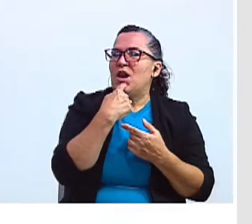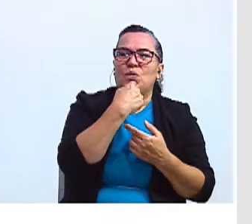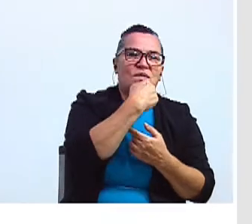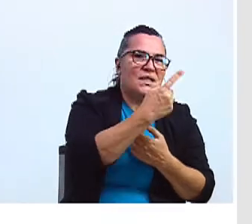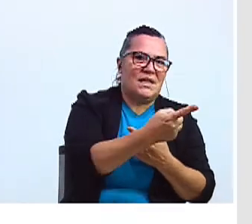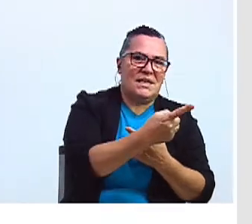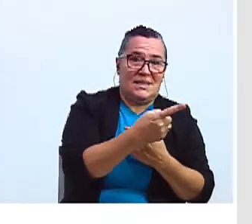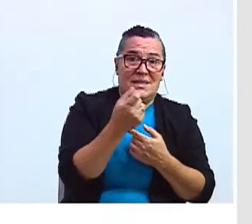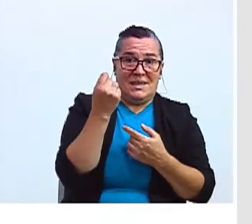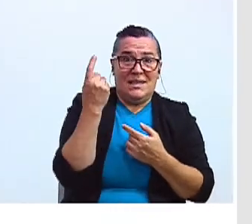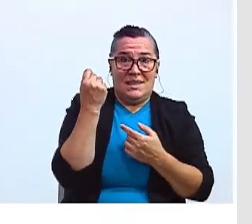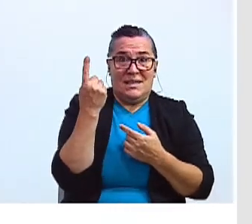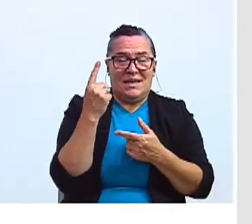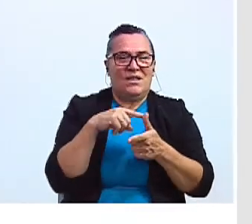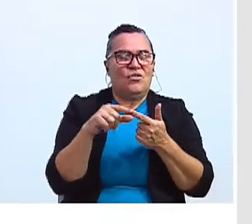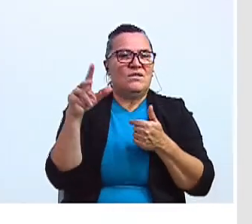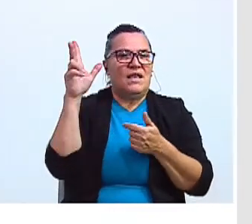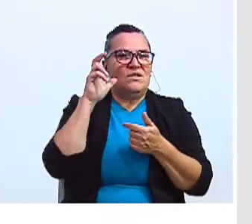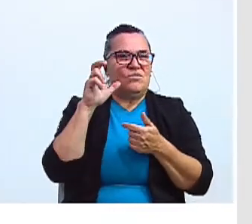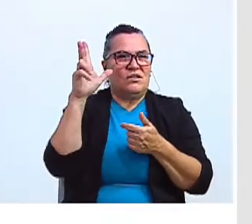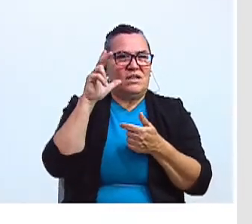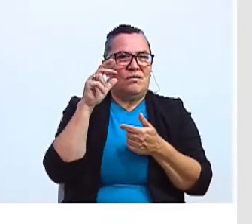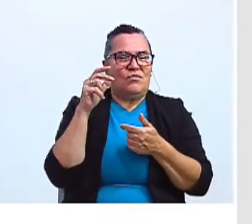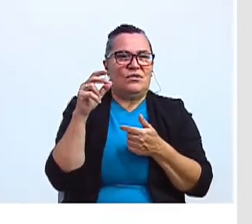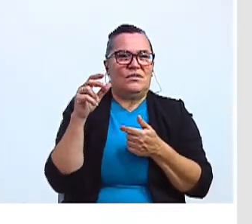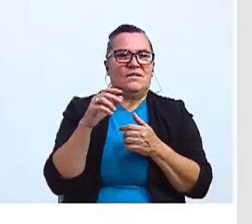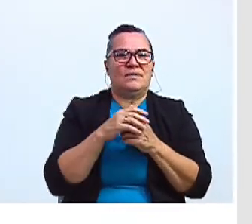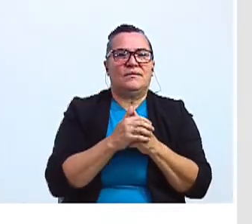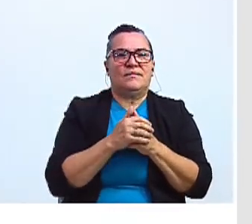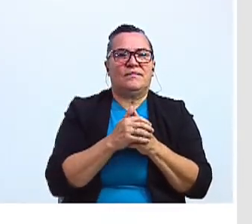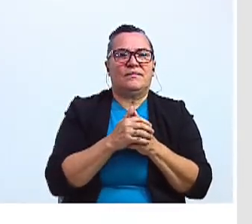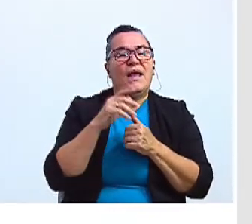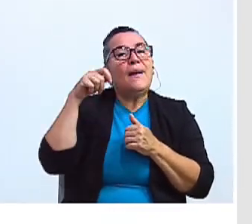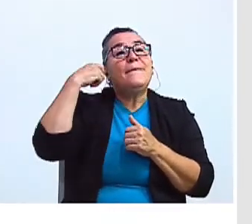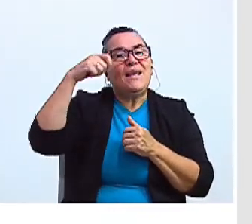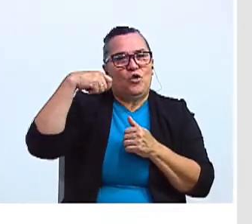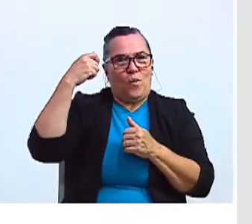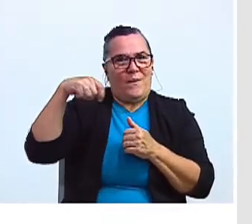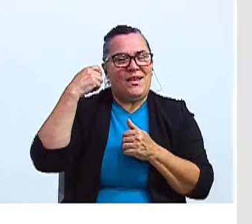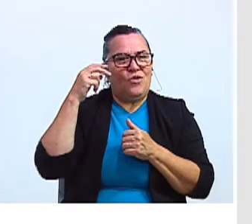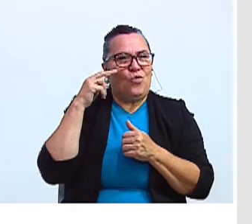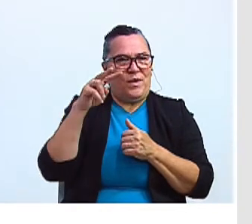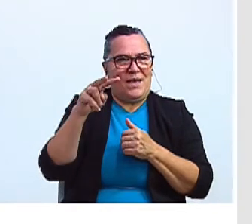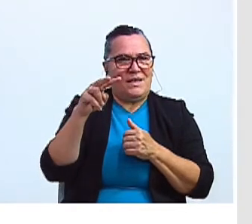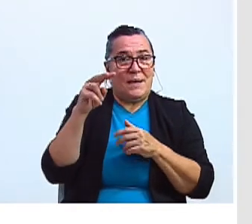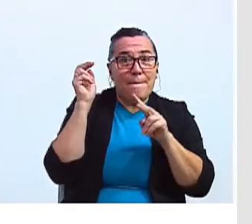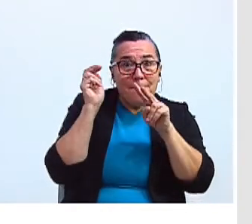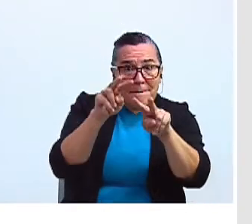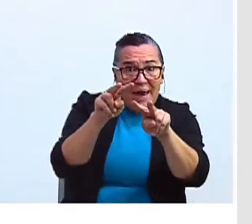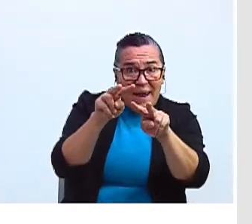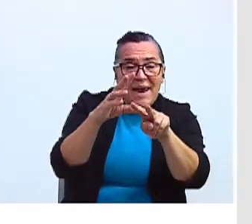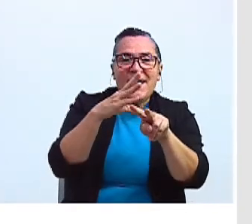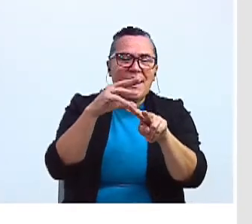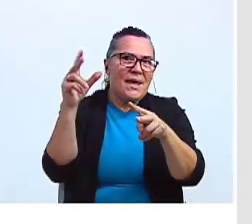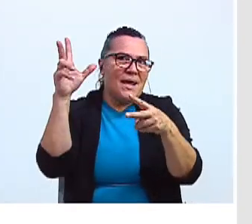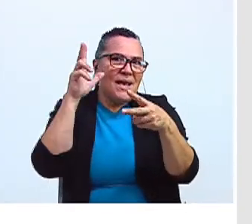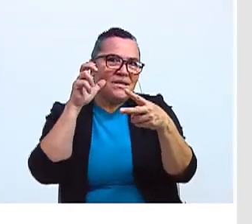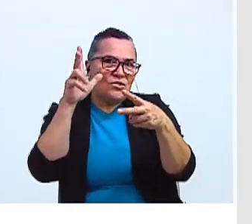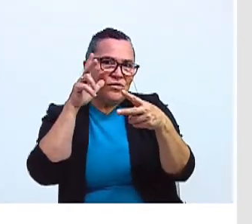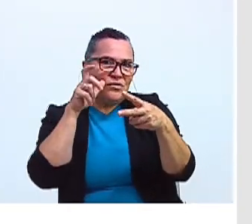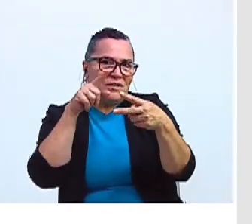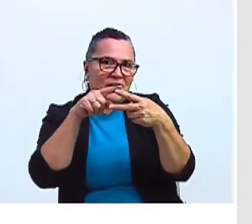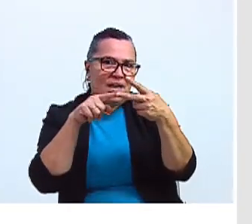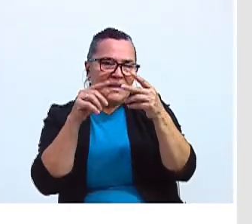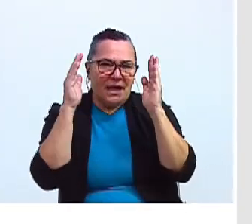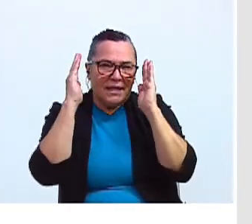mentioned. Okay, so let's listen to the audio, to the video. It's a video, okay, so you have to watch the video and